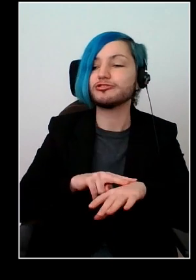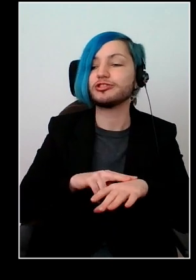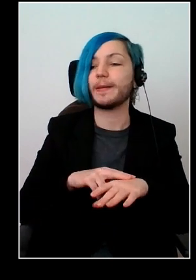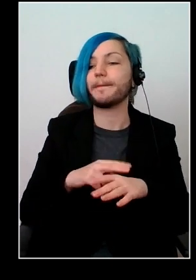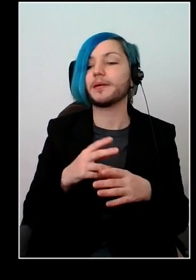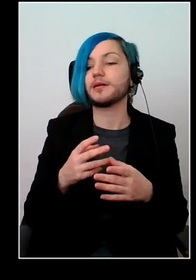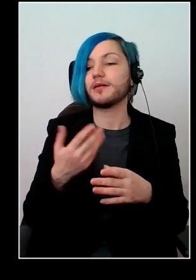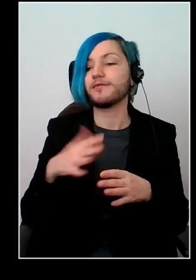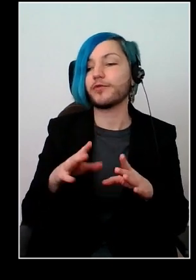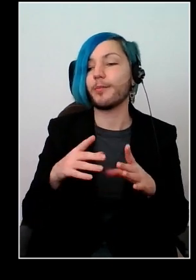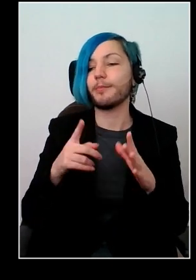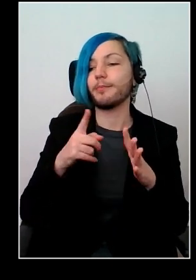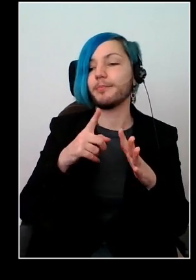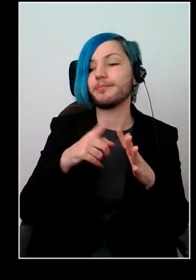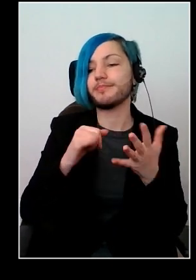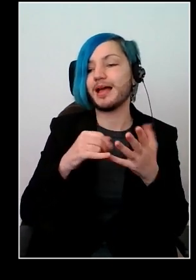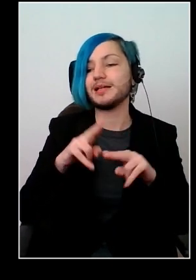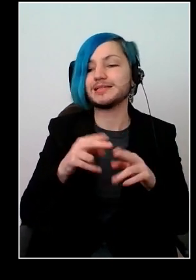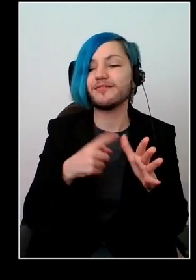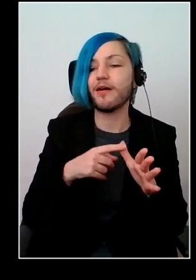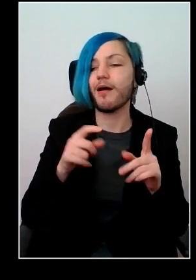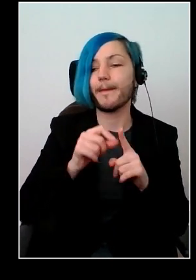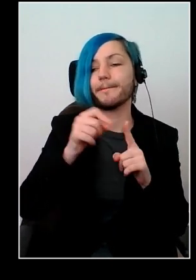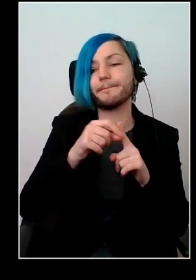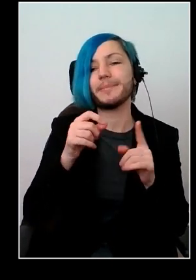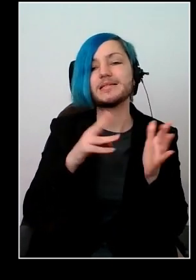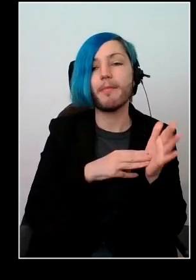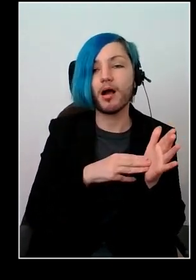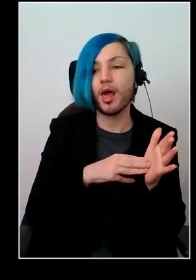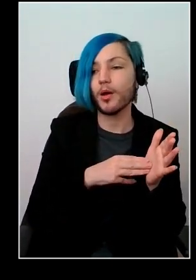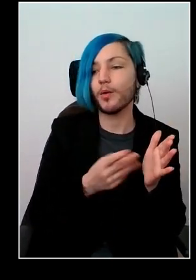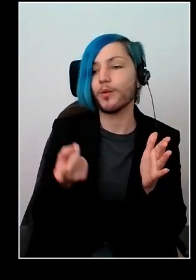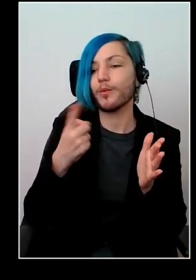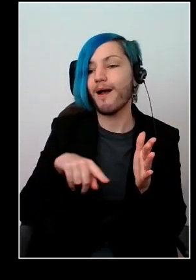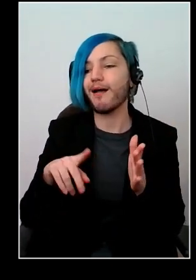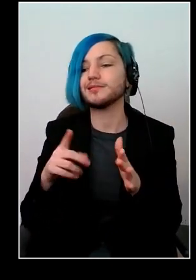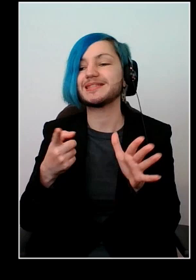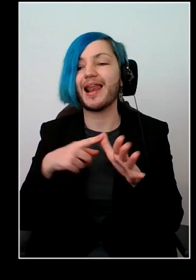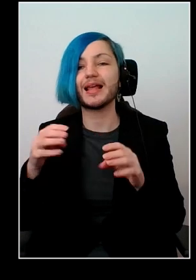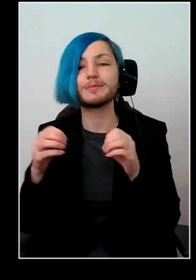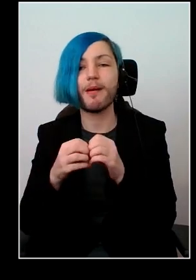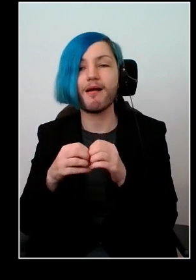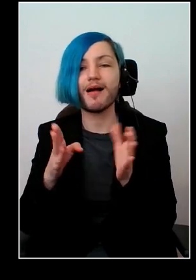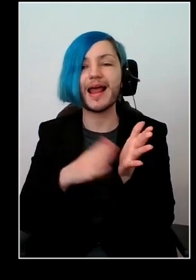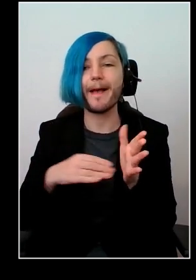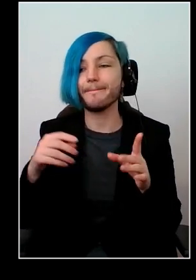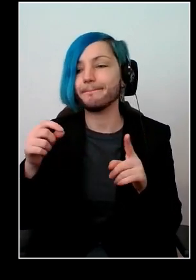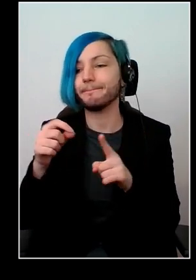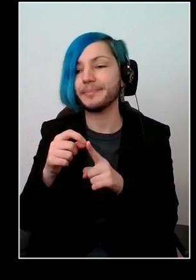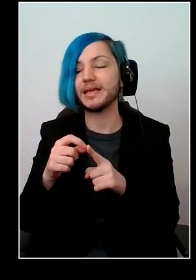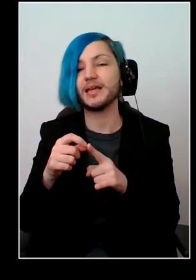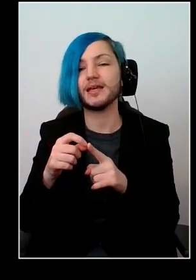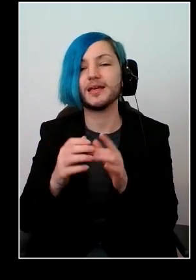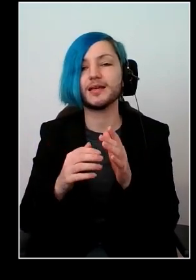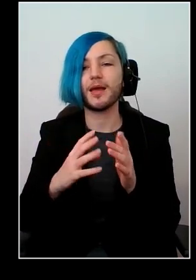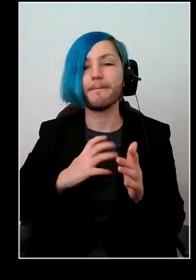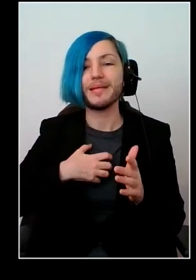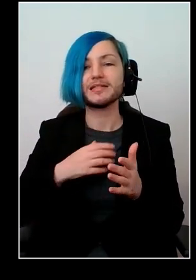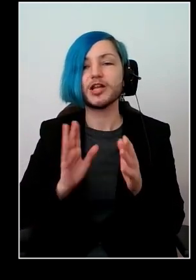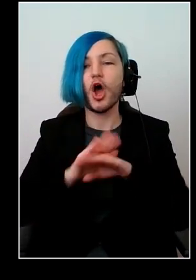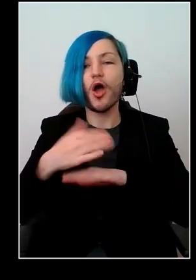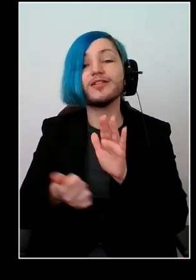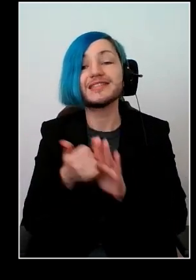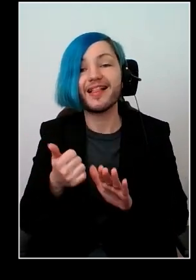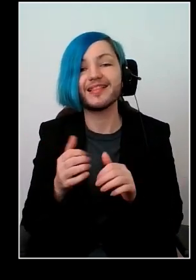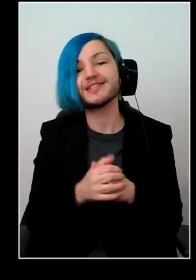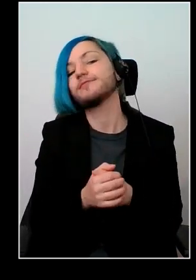Skills, Alex Burgott, MP. So all these regional ceremonies will be available to watch again soon. So if you want to see who you're up against before you head to